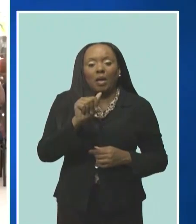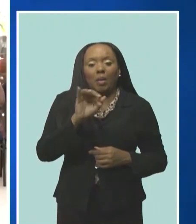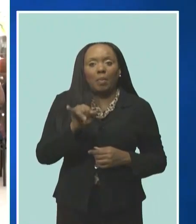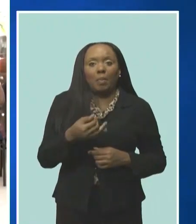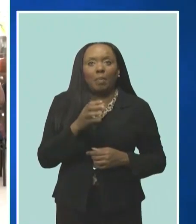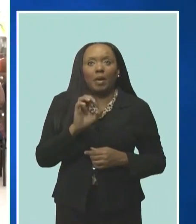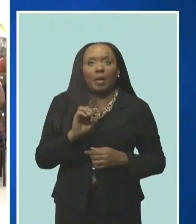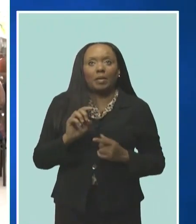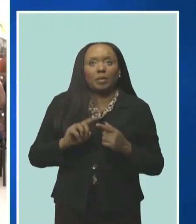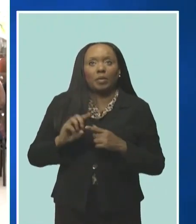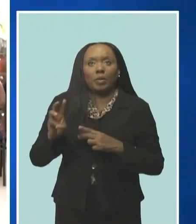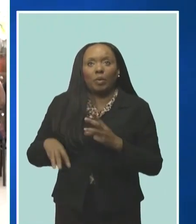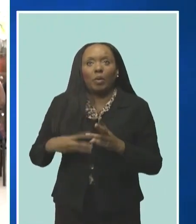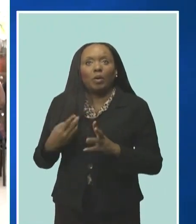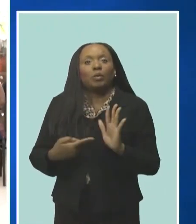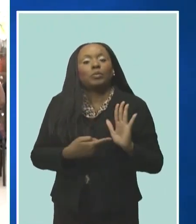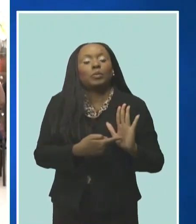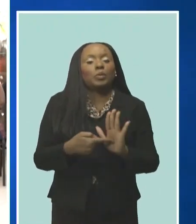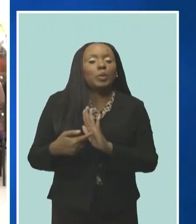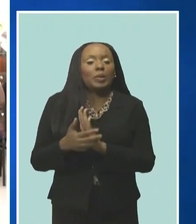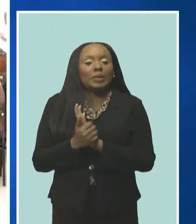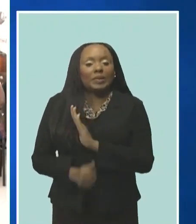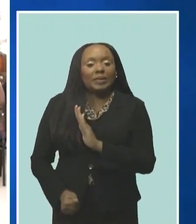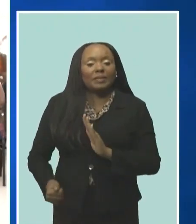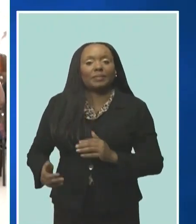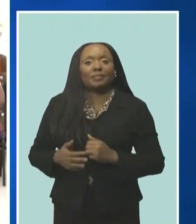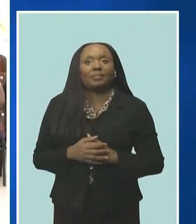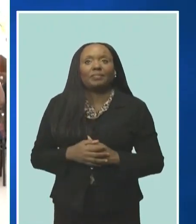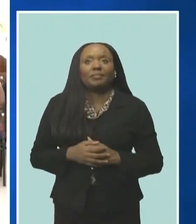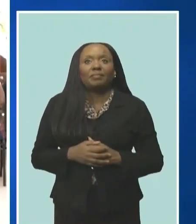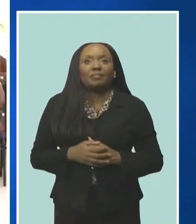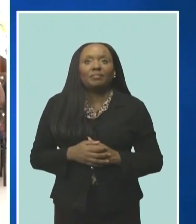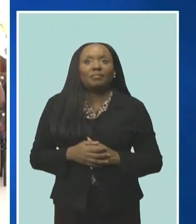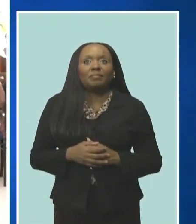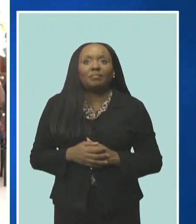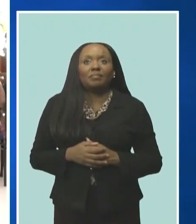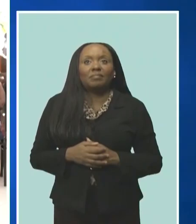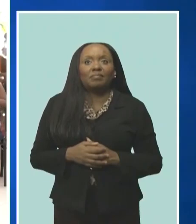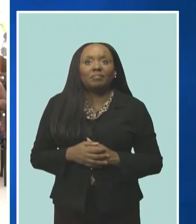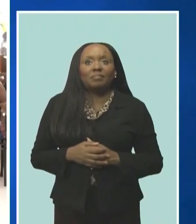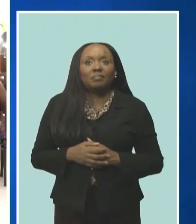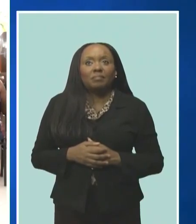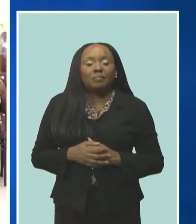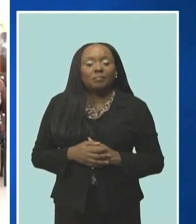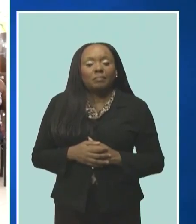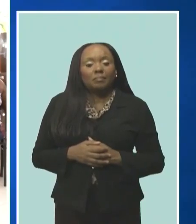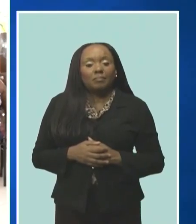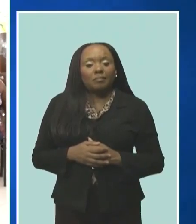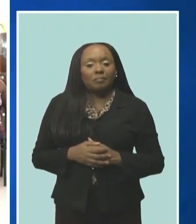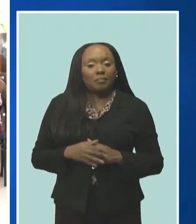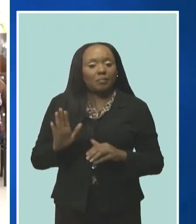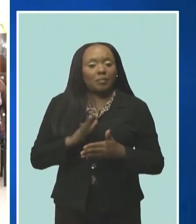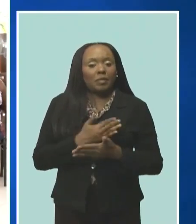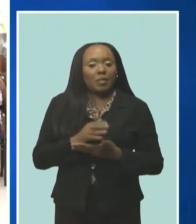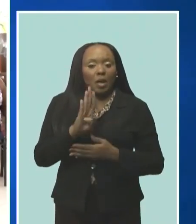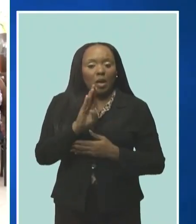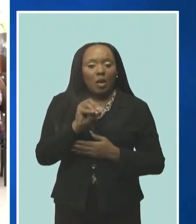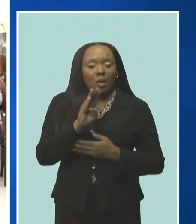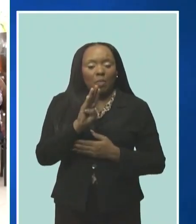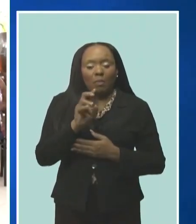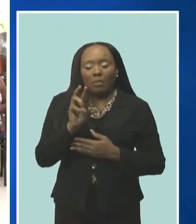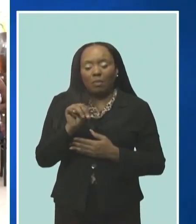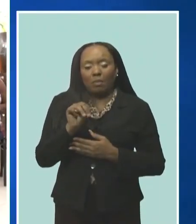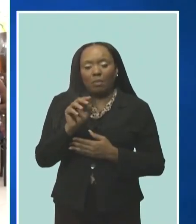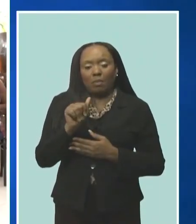competition, got a chance to show off their talents. Mighty hands of the Almighty, be